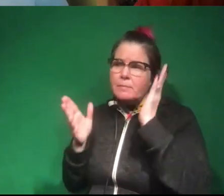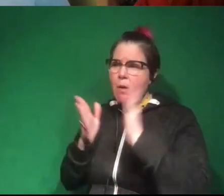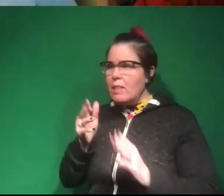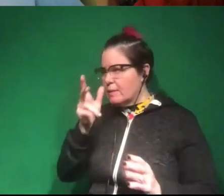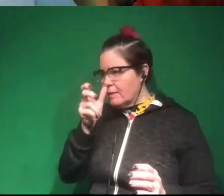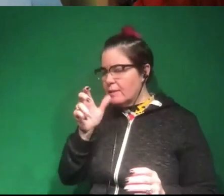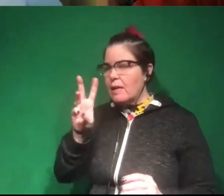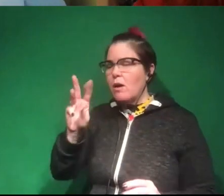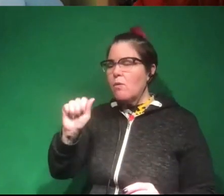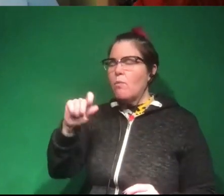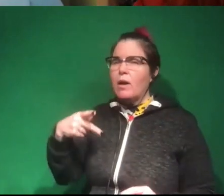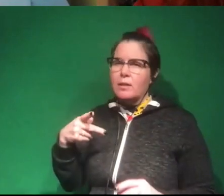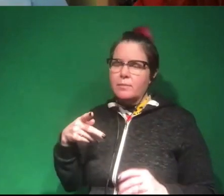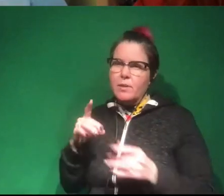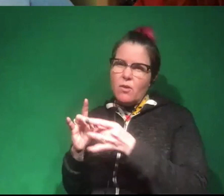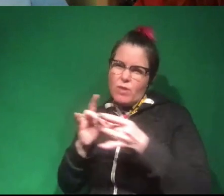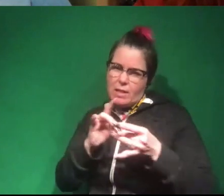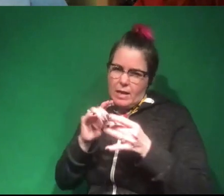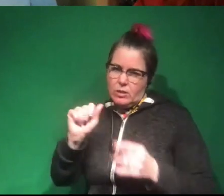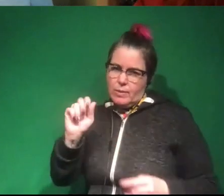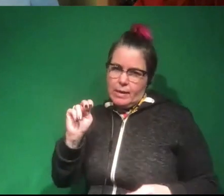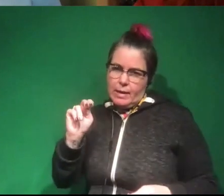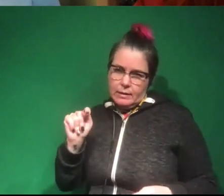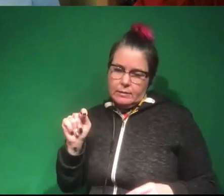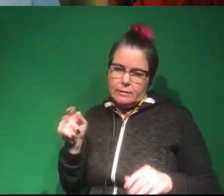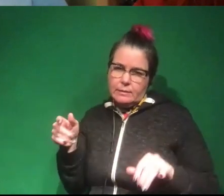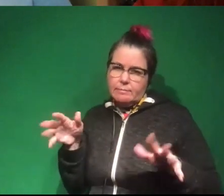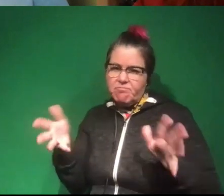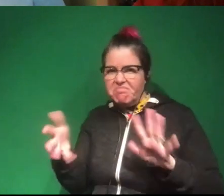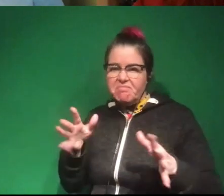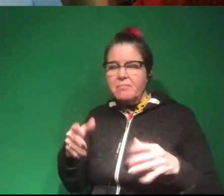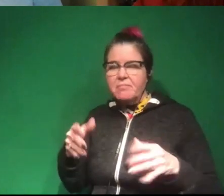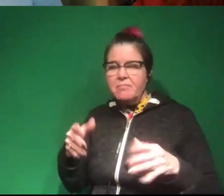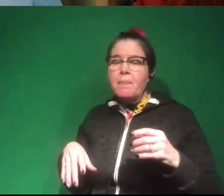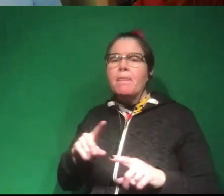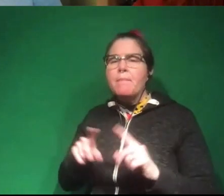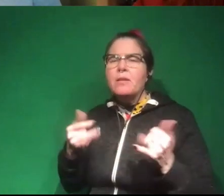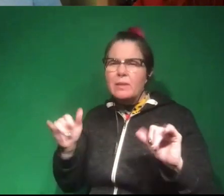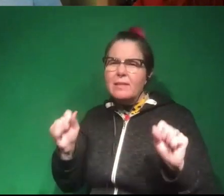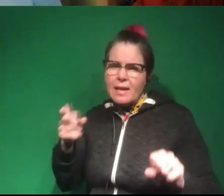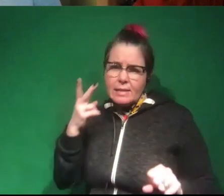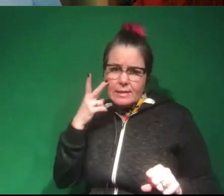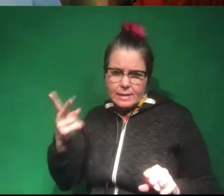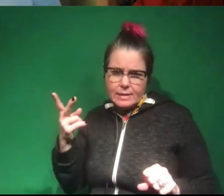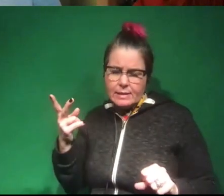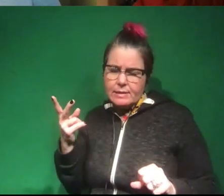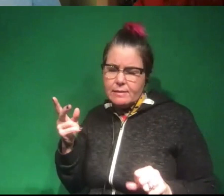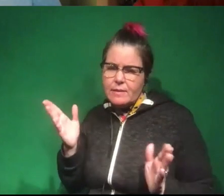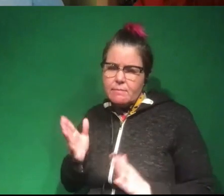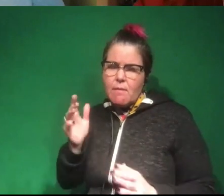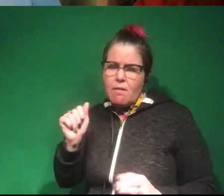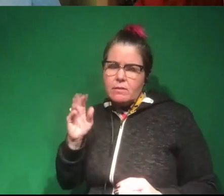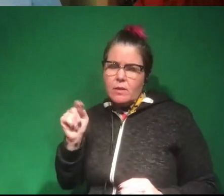is a wasp, which is closely related to an ant. But I think you can still see the smallest ants with the naked